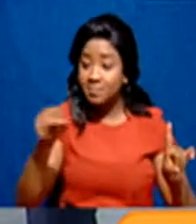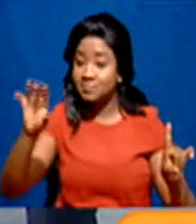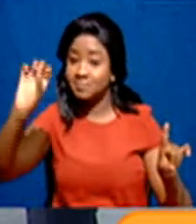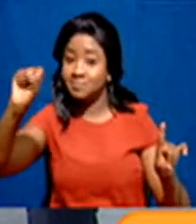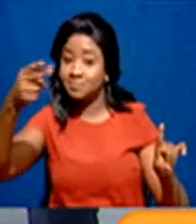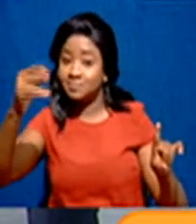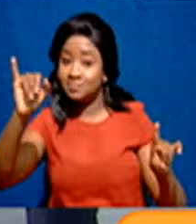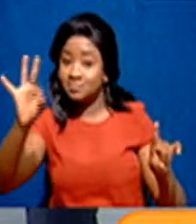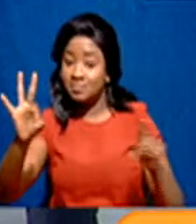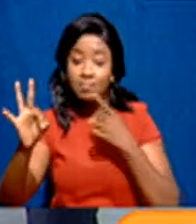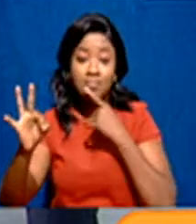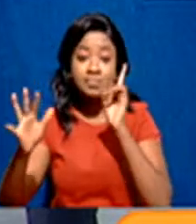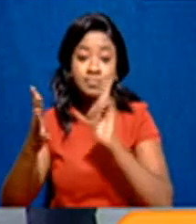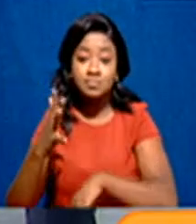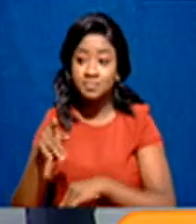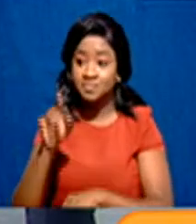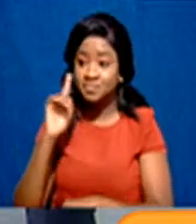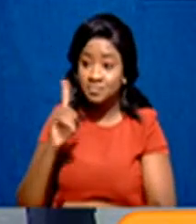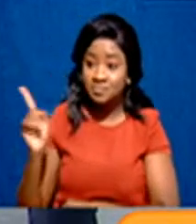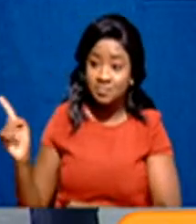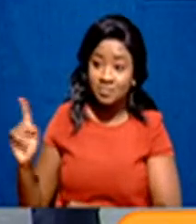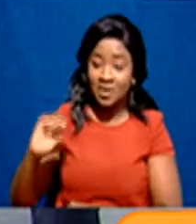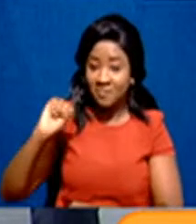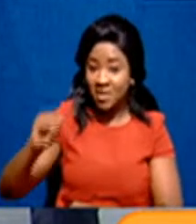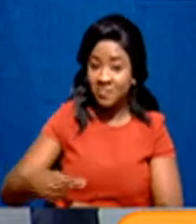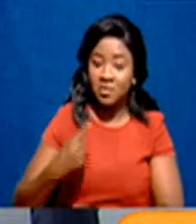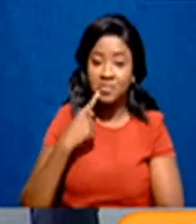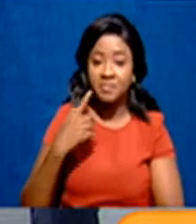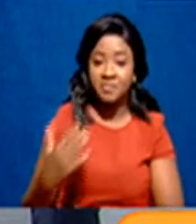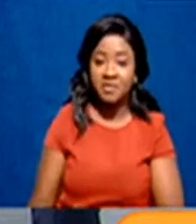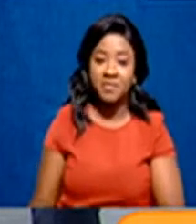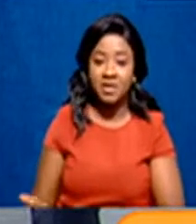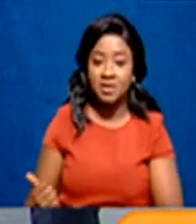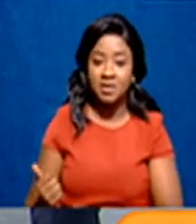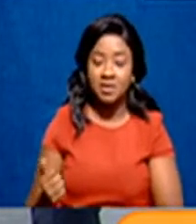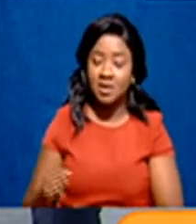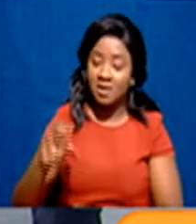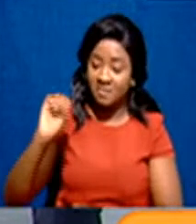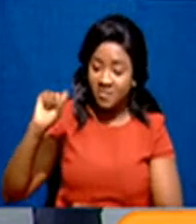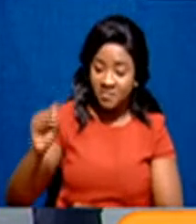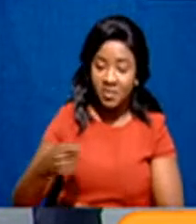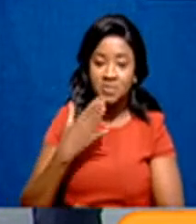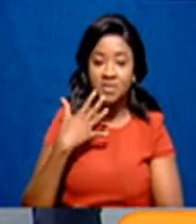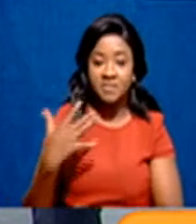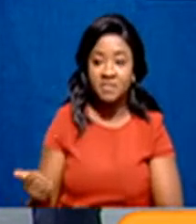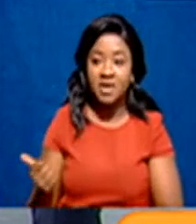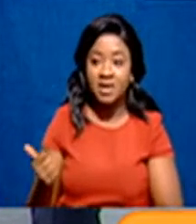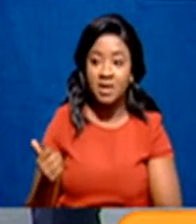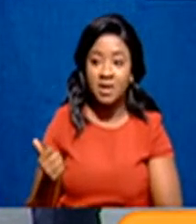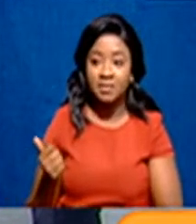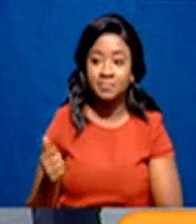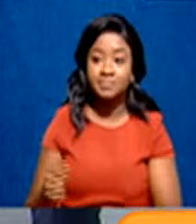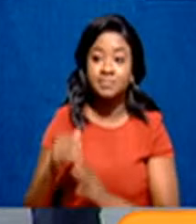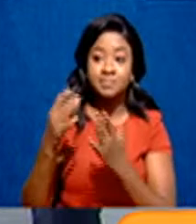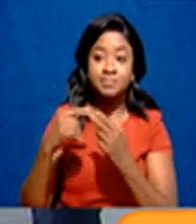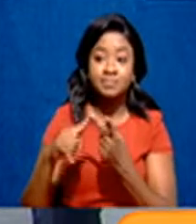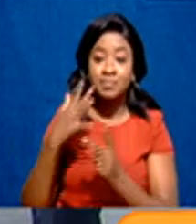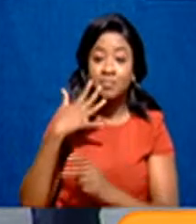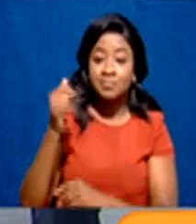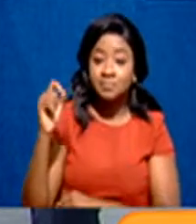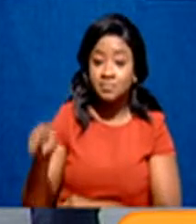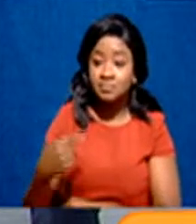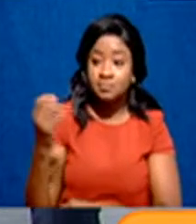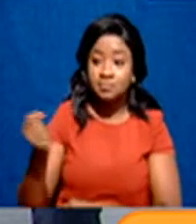mean you're paying 5,500 if you earn 200,000. If you have 500,000 earning every month, gross salary, used to